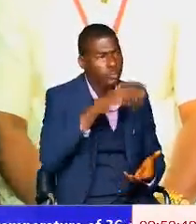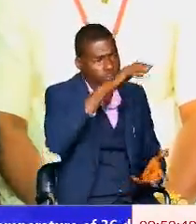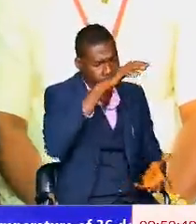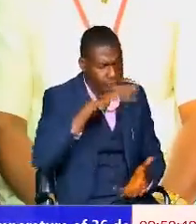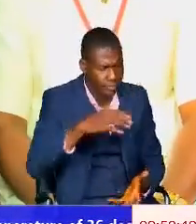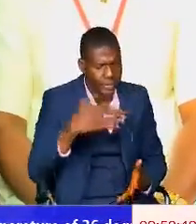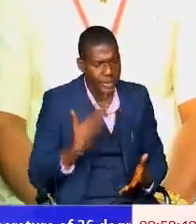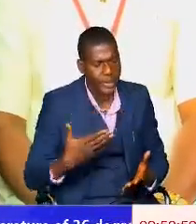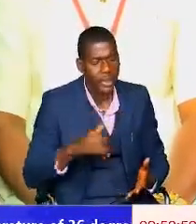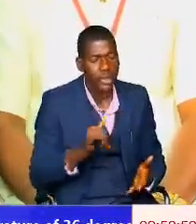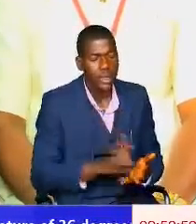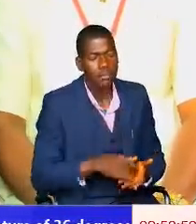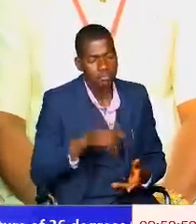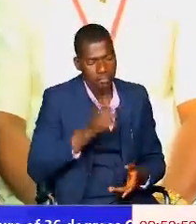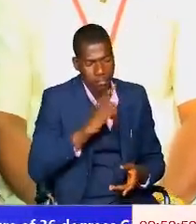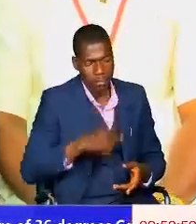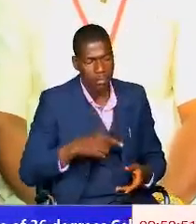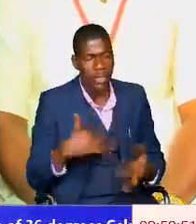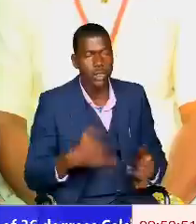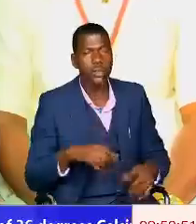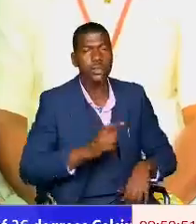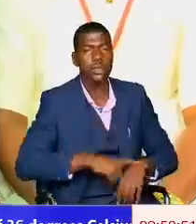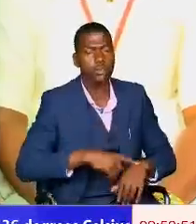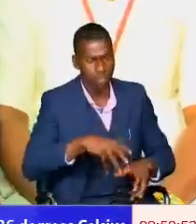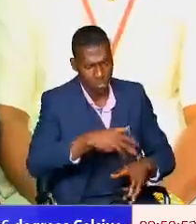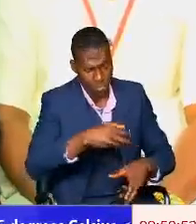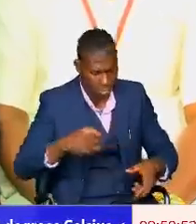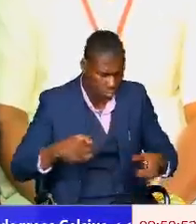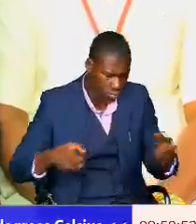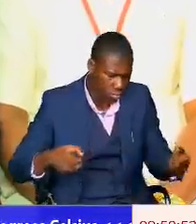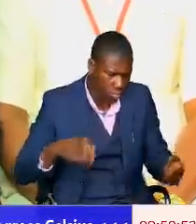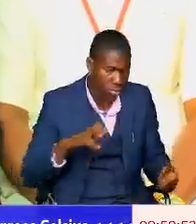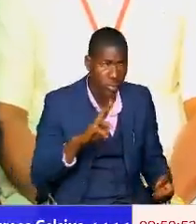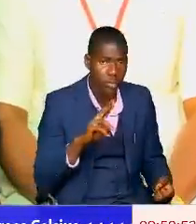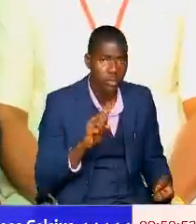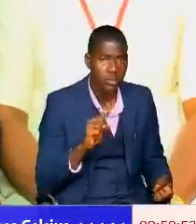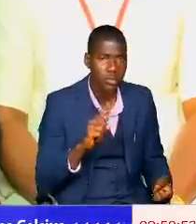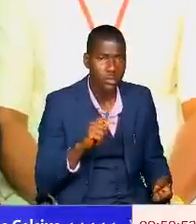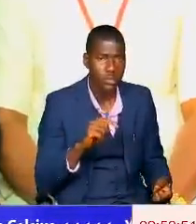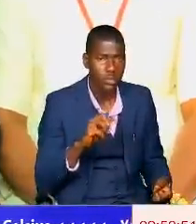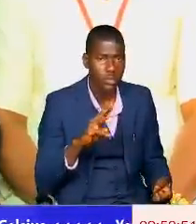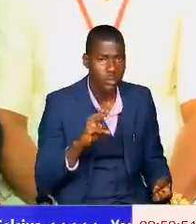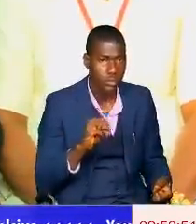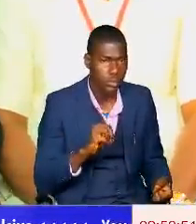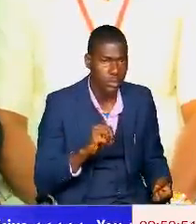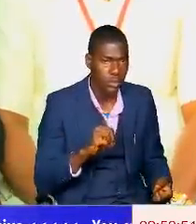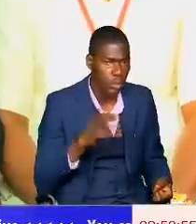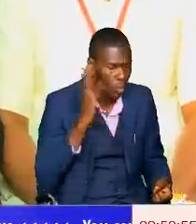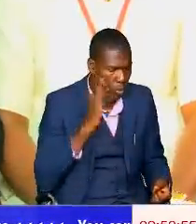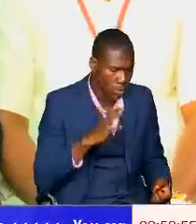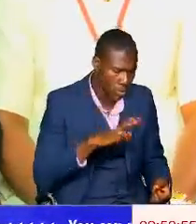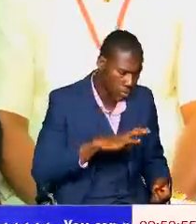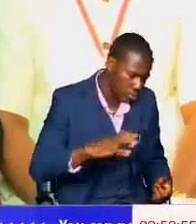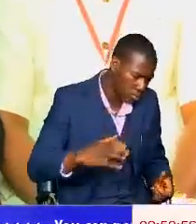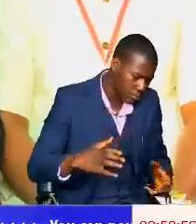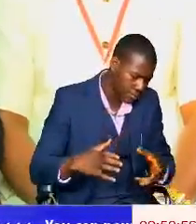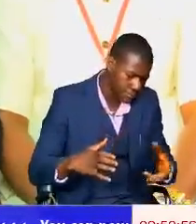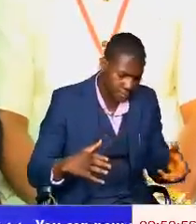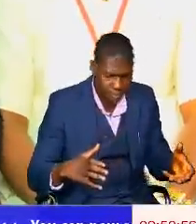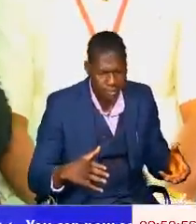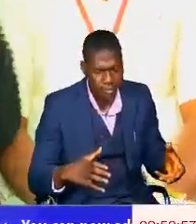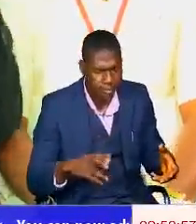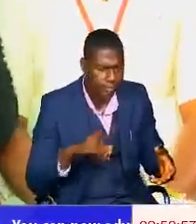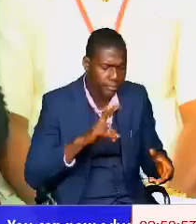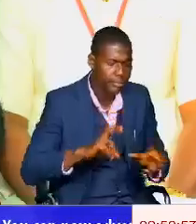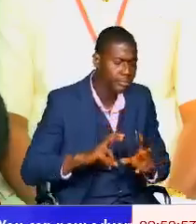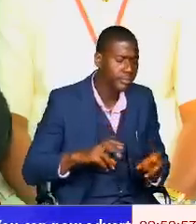sure. When it's now opened, the custom will now look at it and do what we call assessment. It